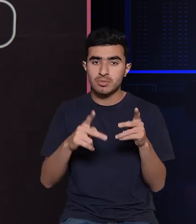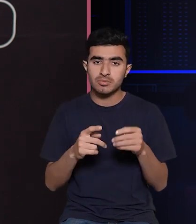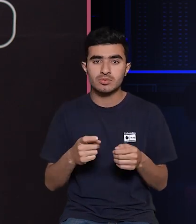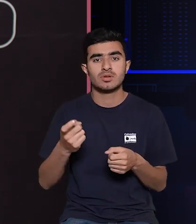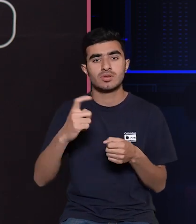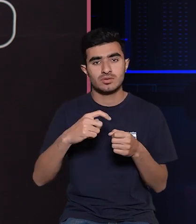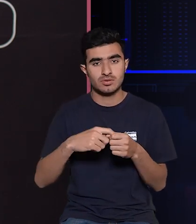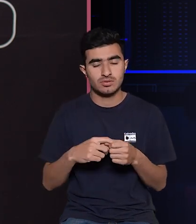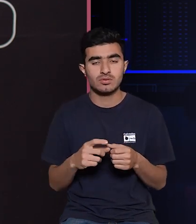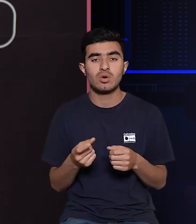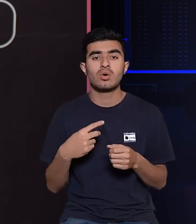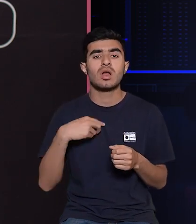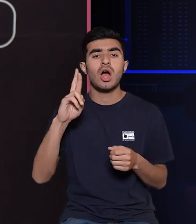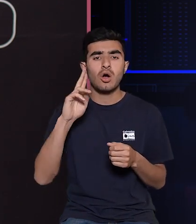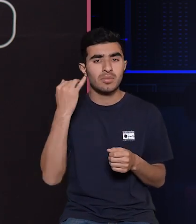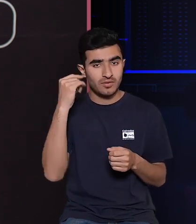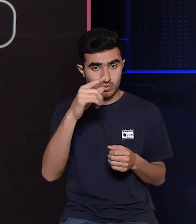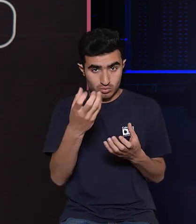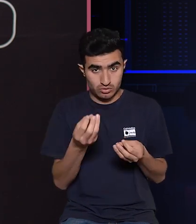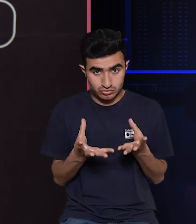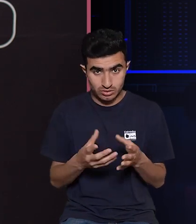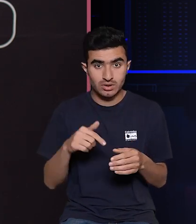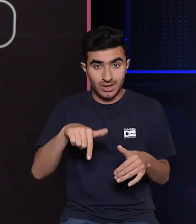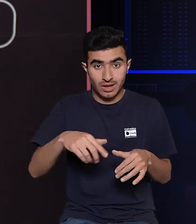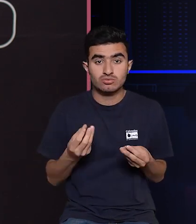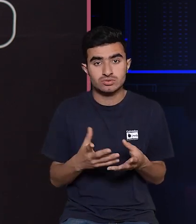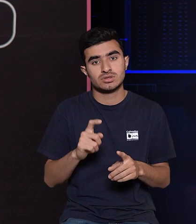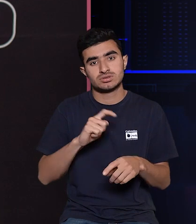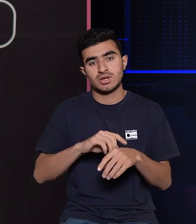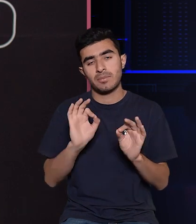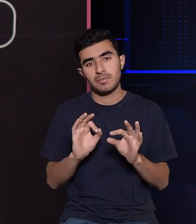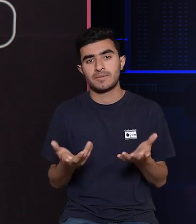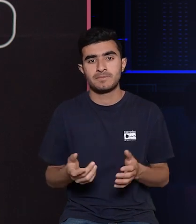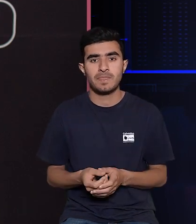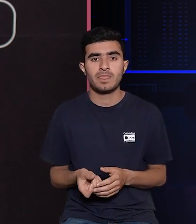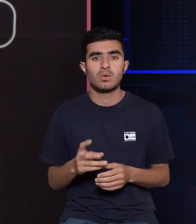Irrealism, as it is often called, is a very interesting and respectable mode, and